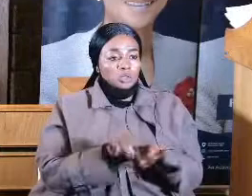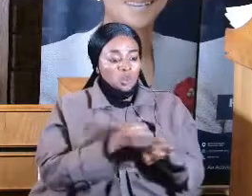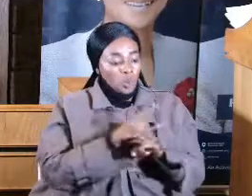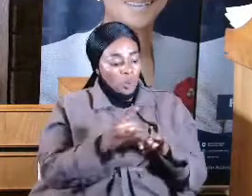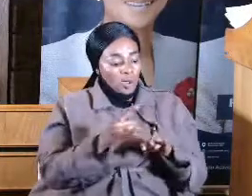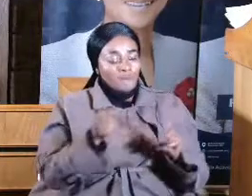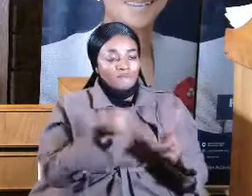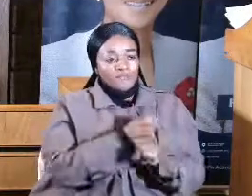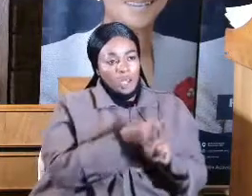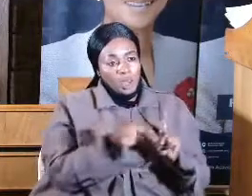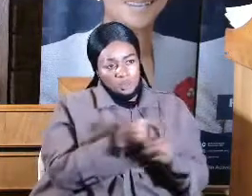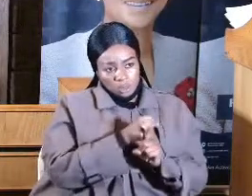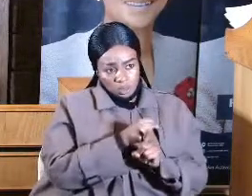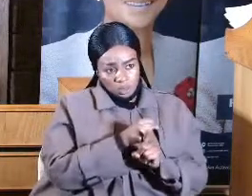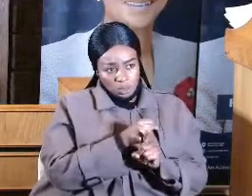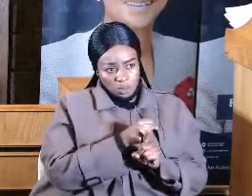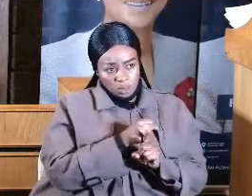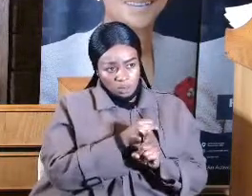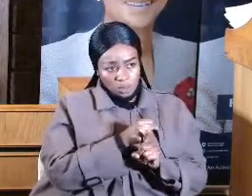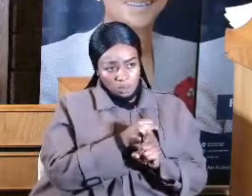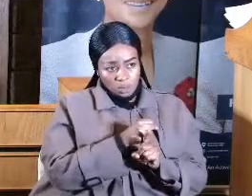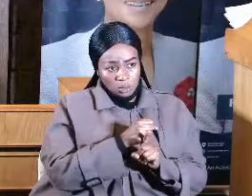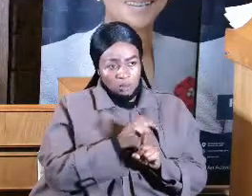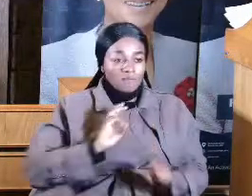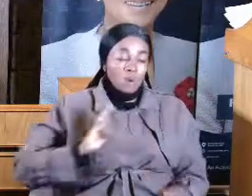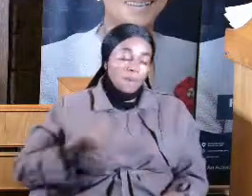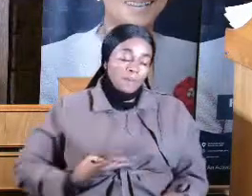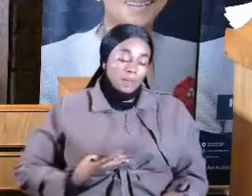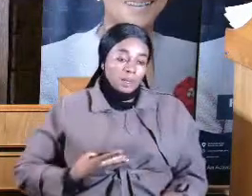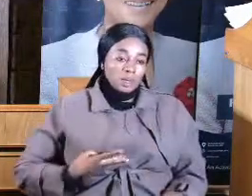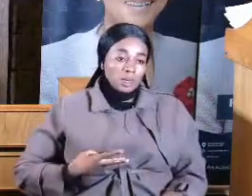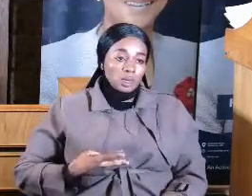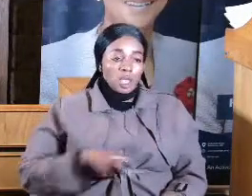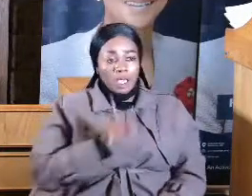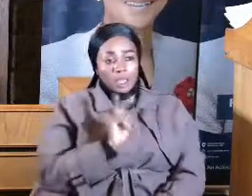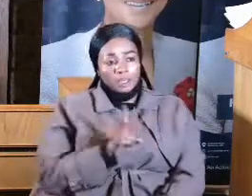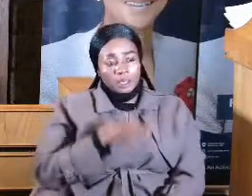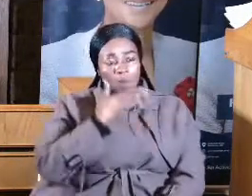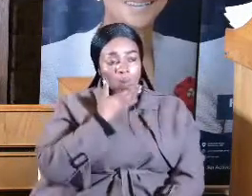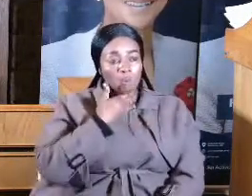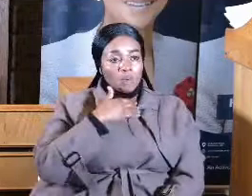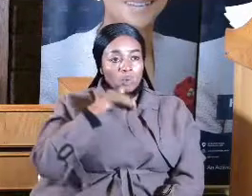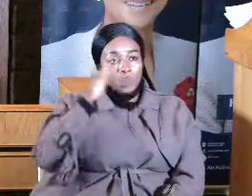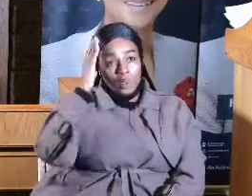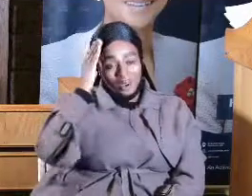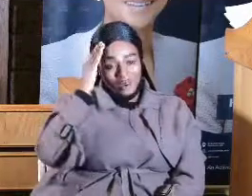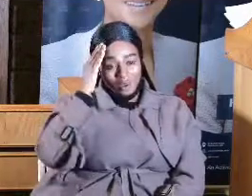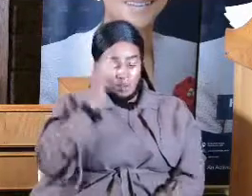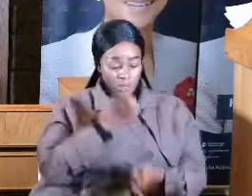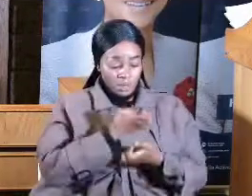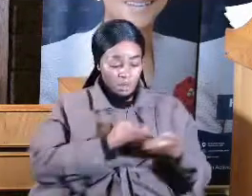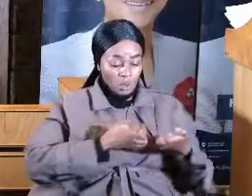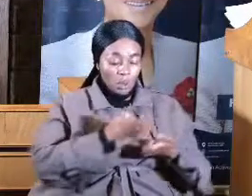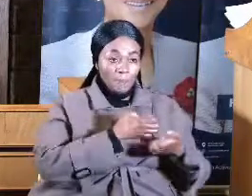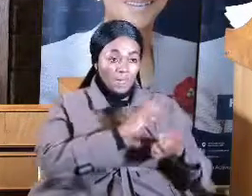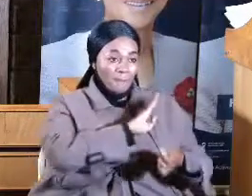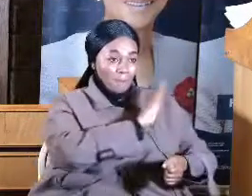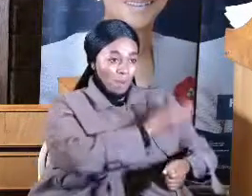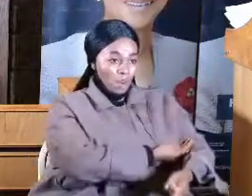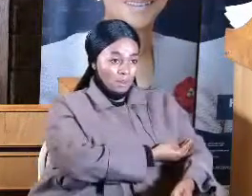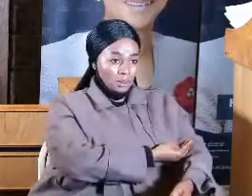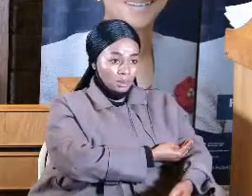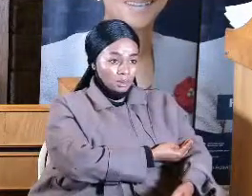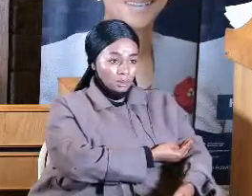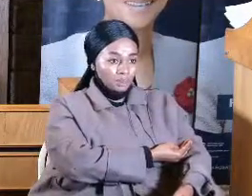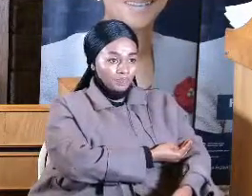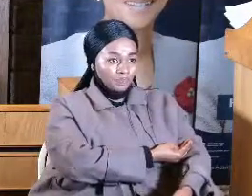gender-based violence. We know that when we say economic empowerment of to